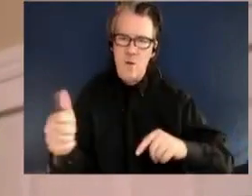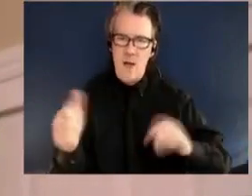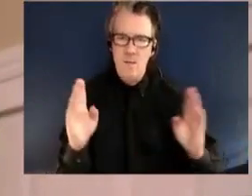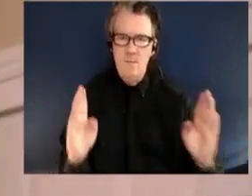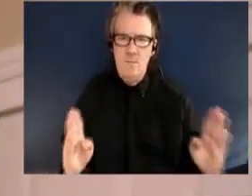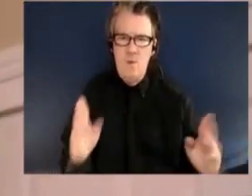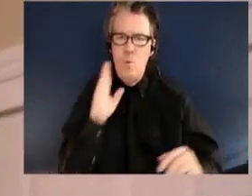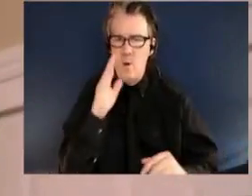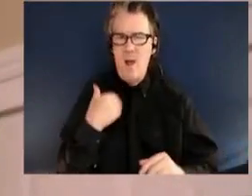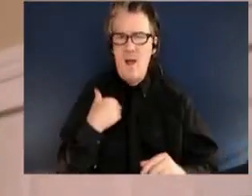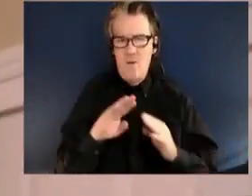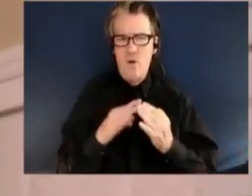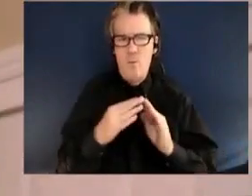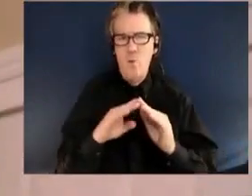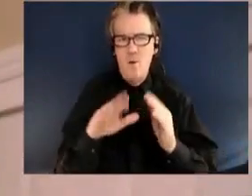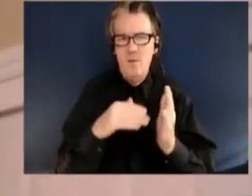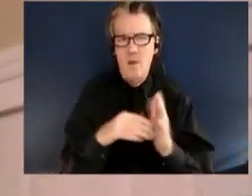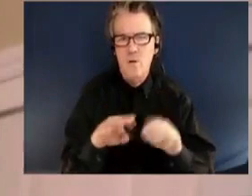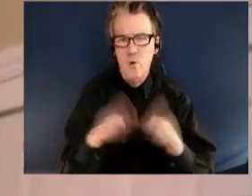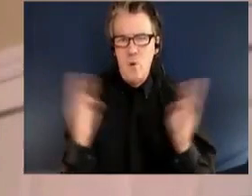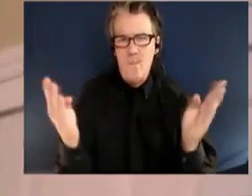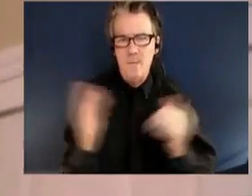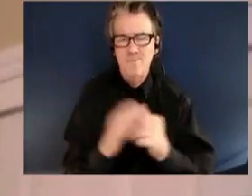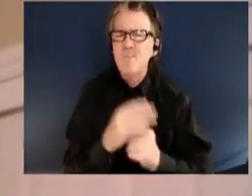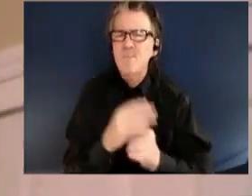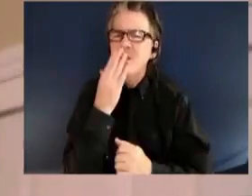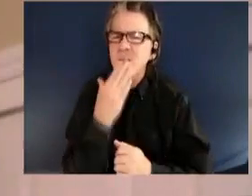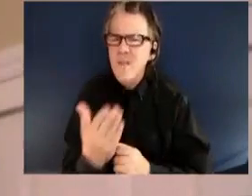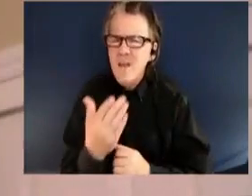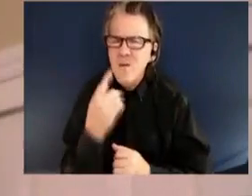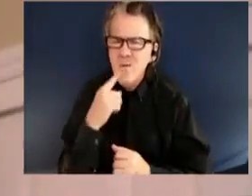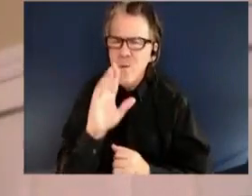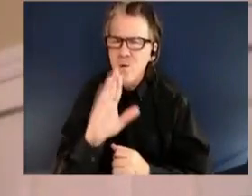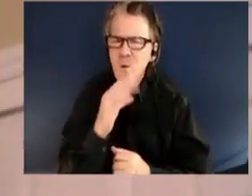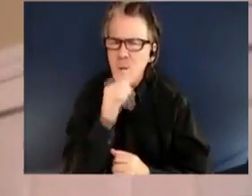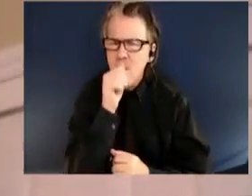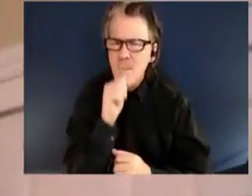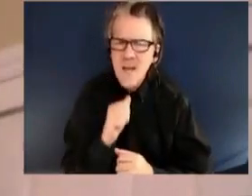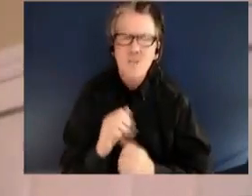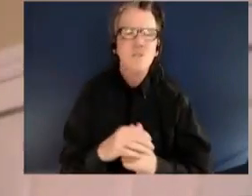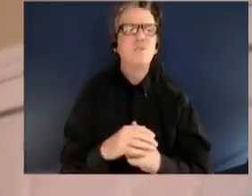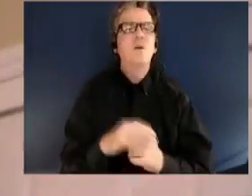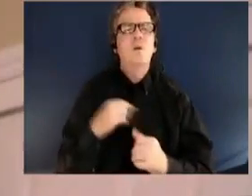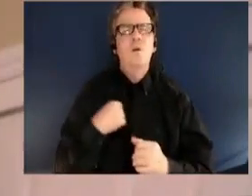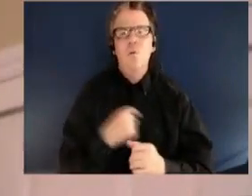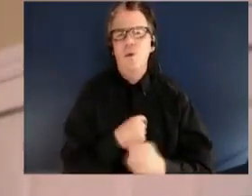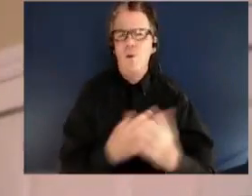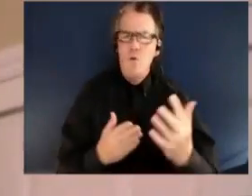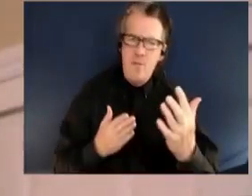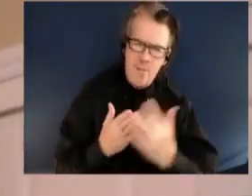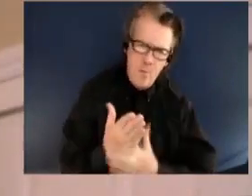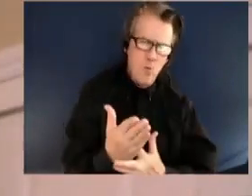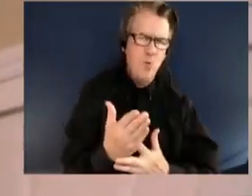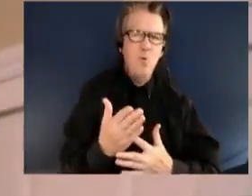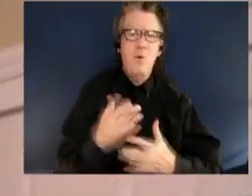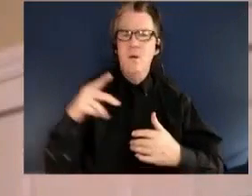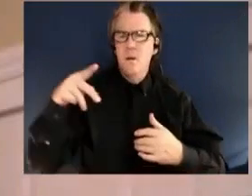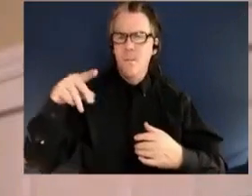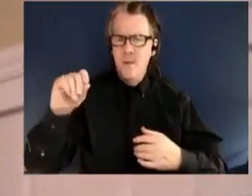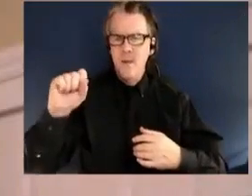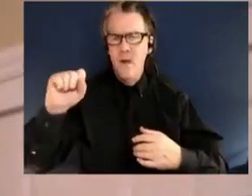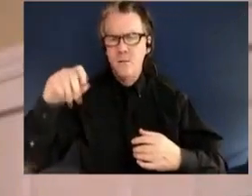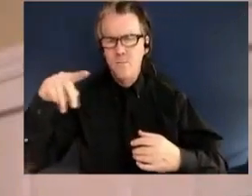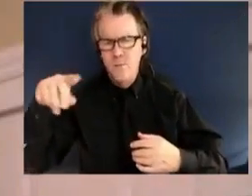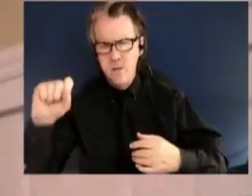for your patience and your understanding as we work through this event and really work to try to keep our customers and our community safe, especially for